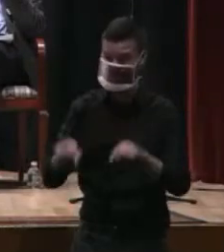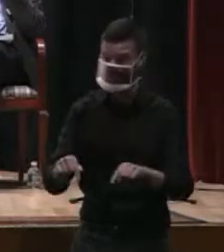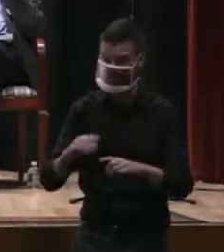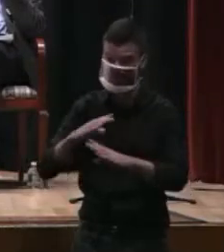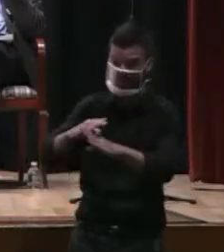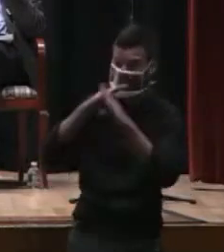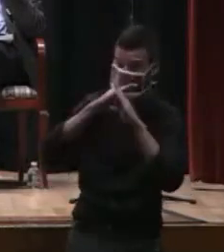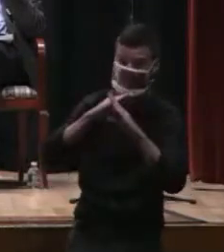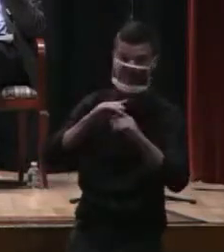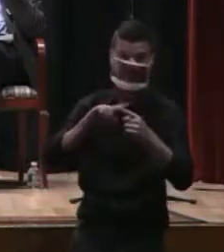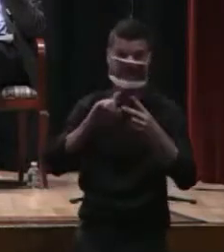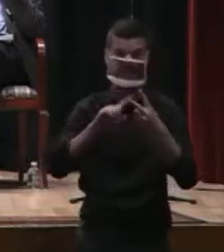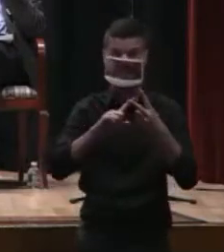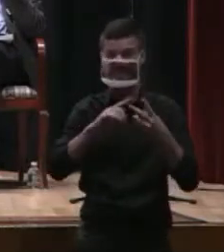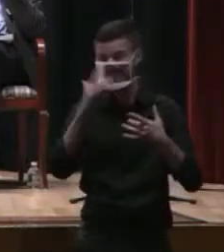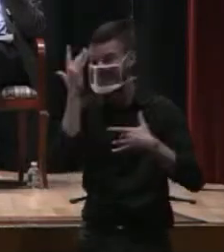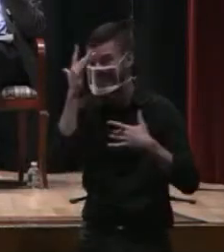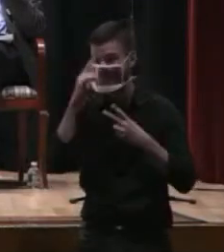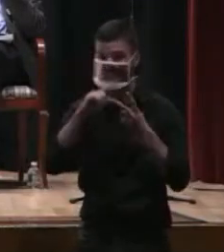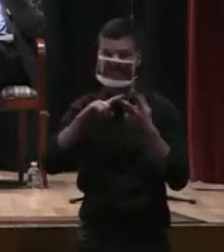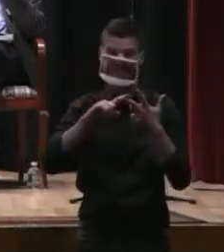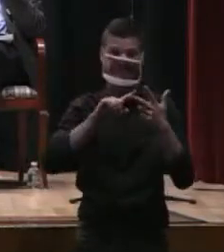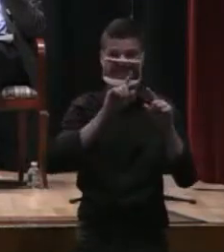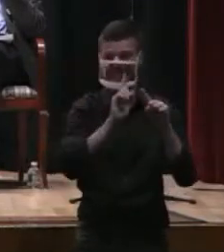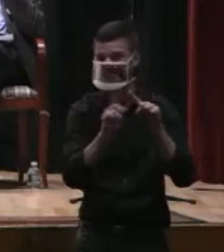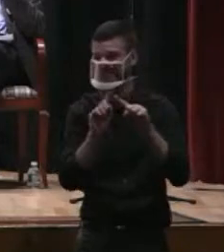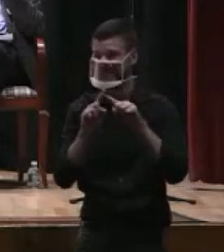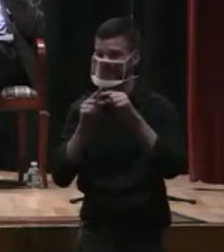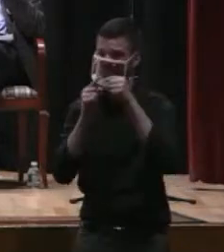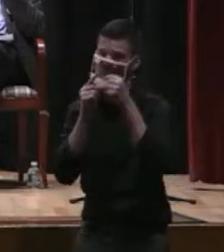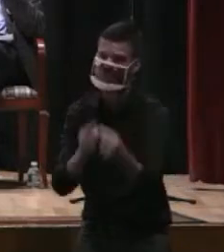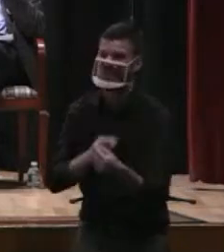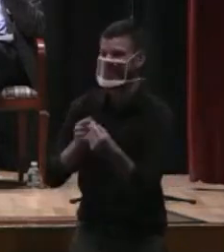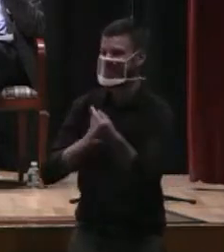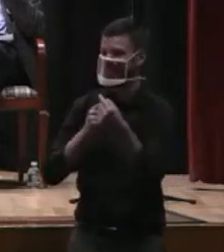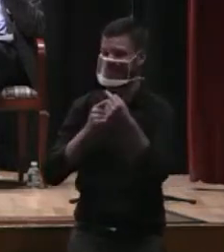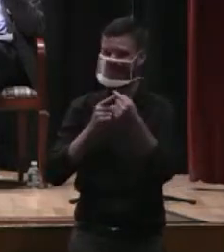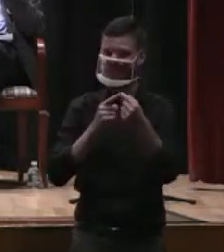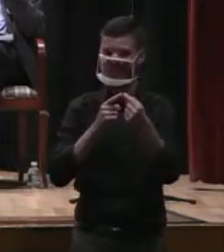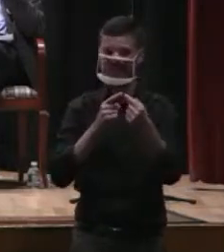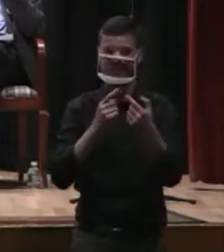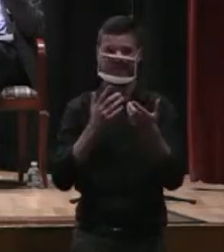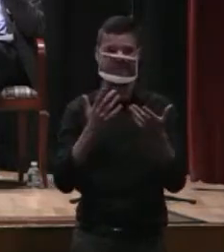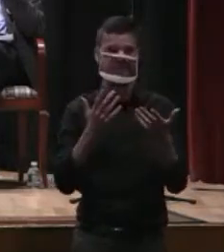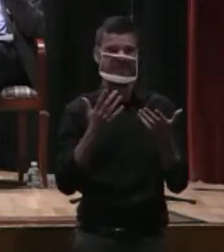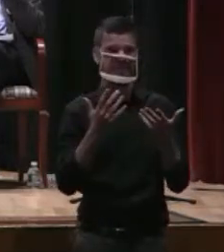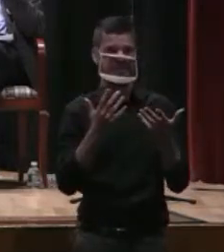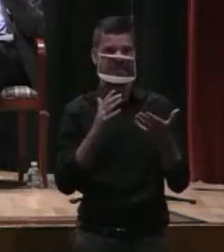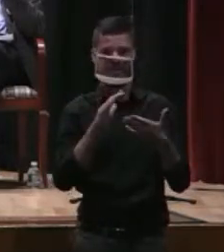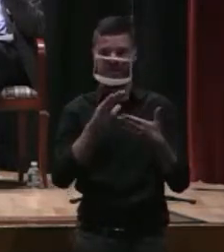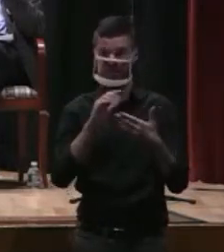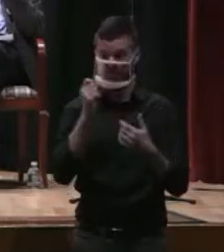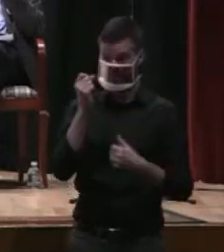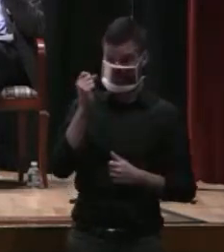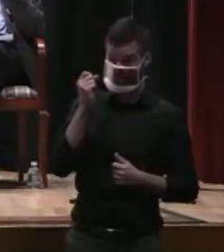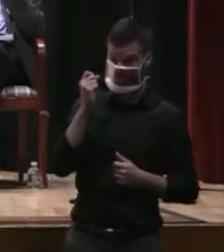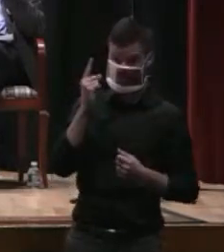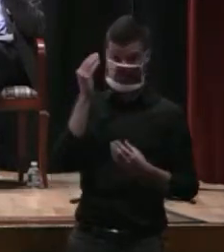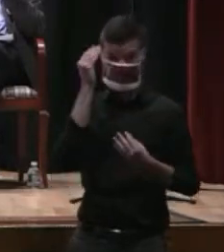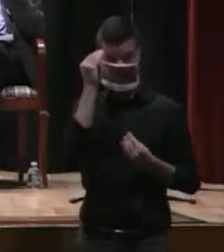obstacles, sickness, diseases, struggles, the no's, all the you can't do